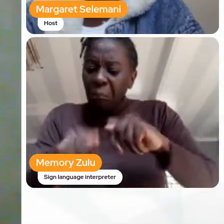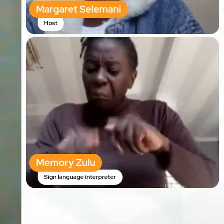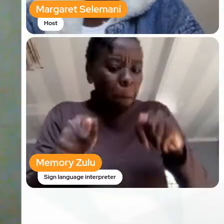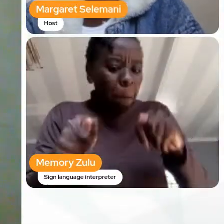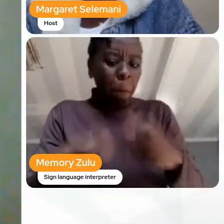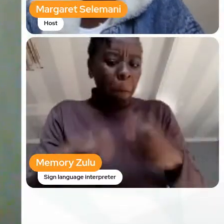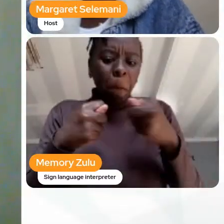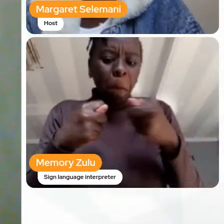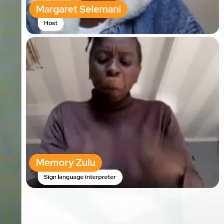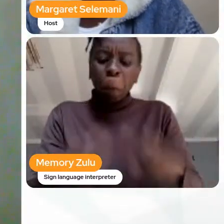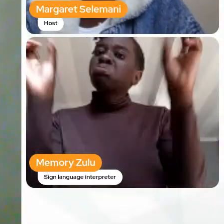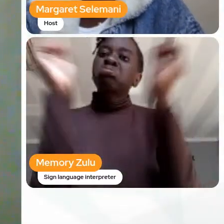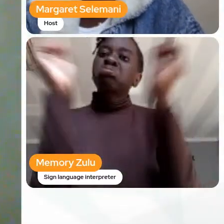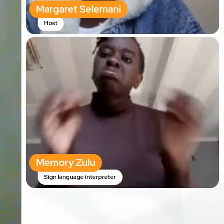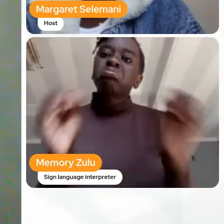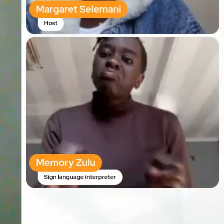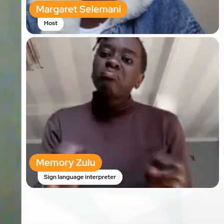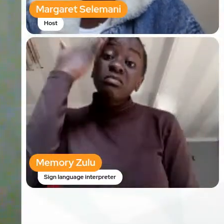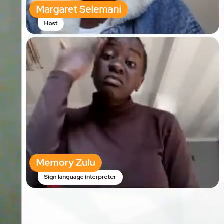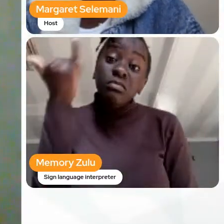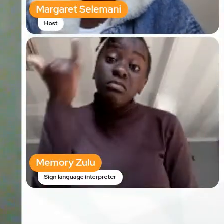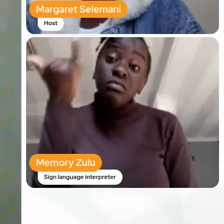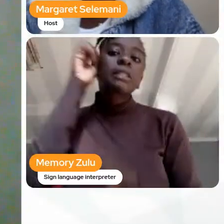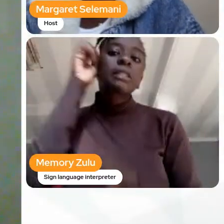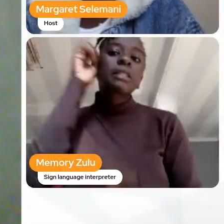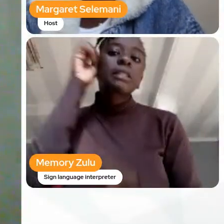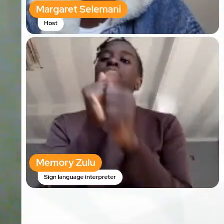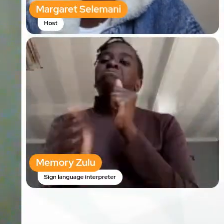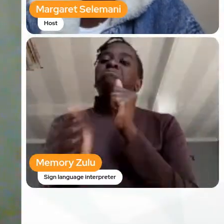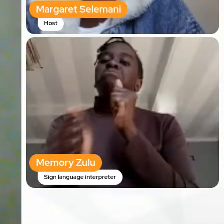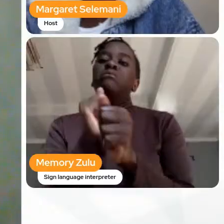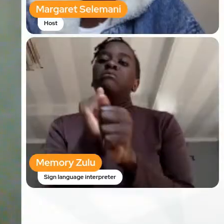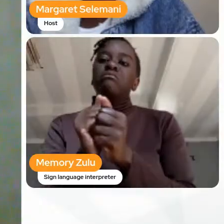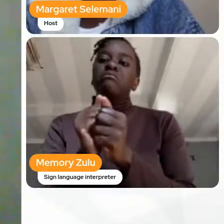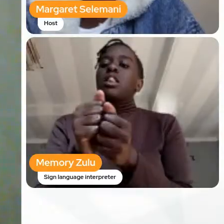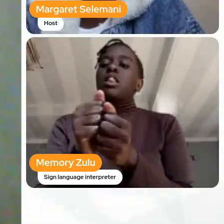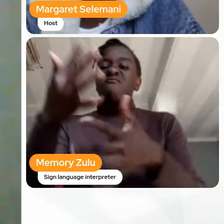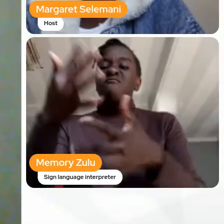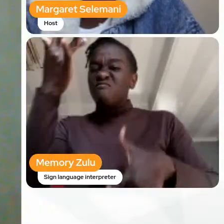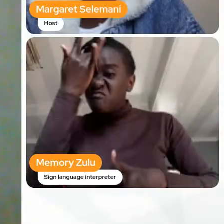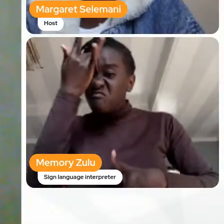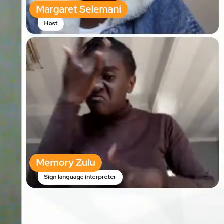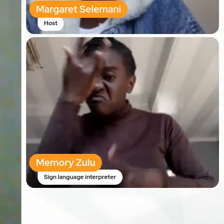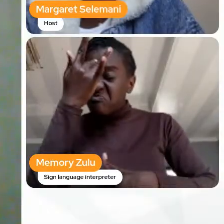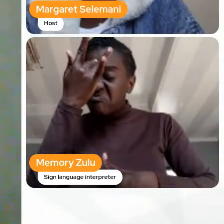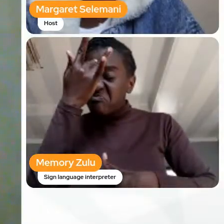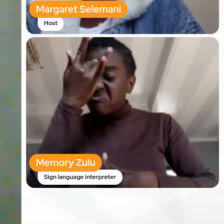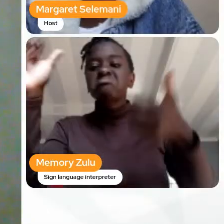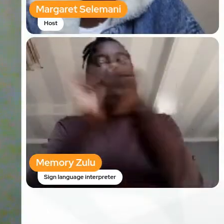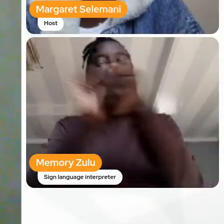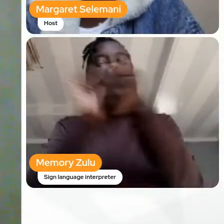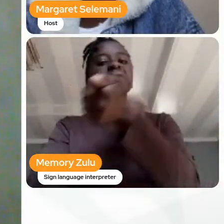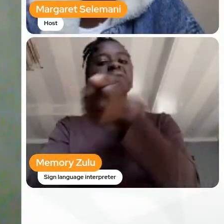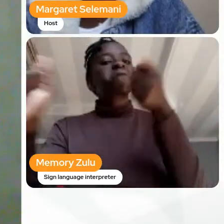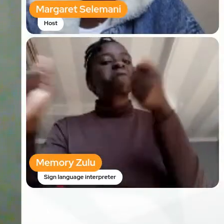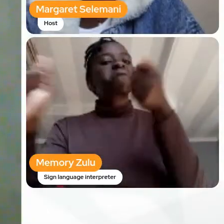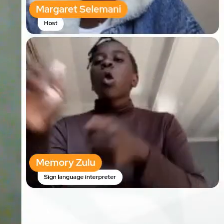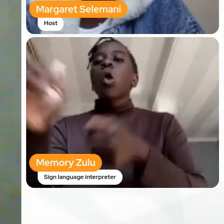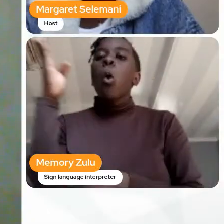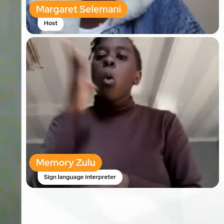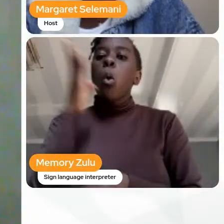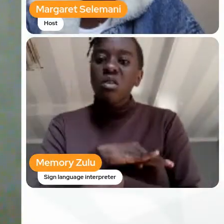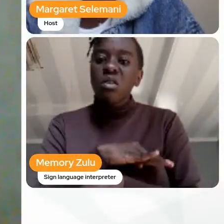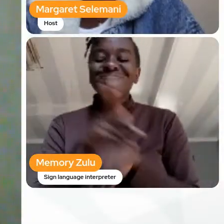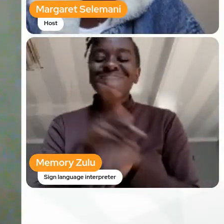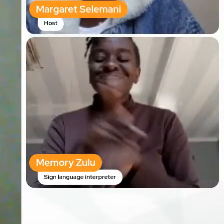Because in the sum of investigation that we do, we also test the drugs that are going to work on your problem